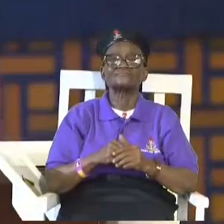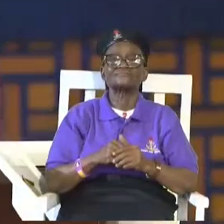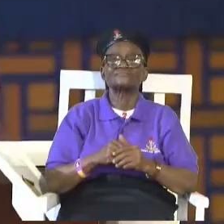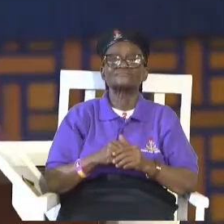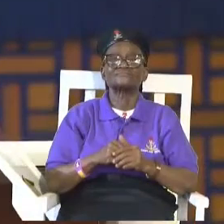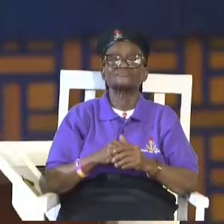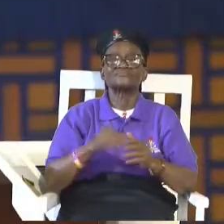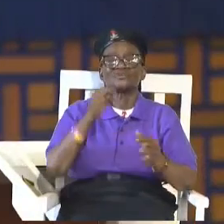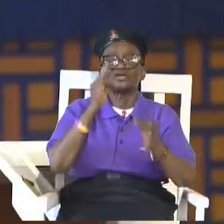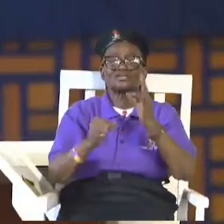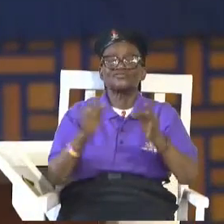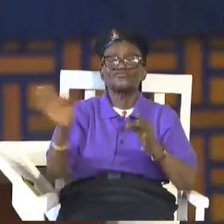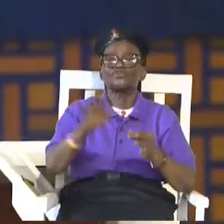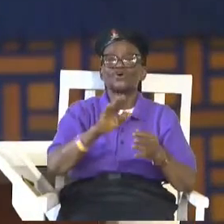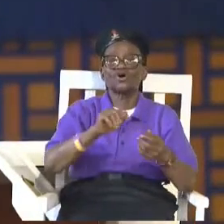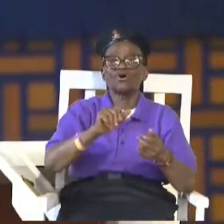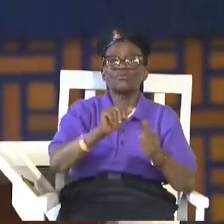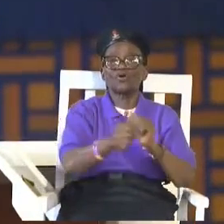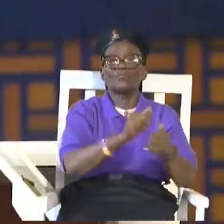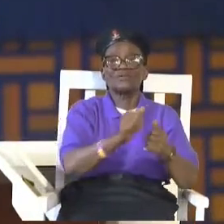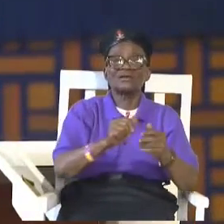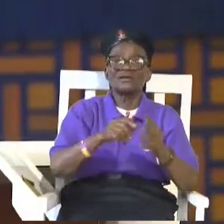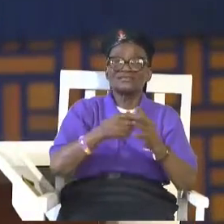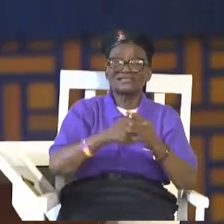if your problem started in the night